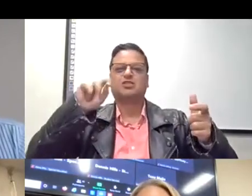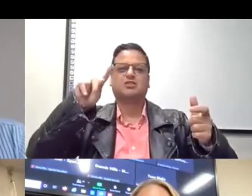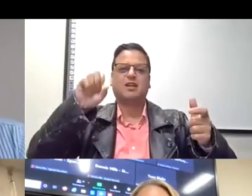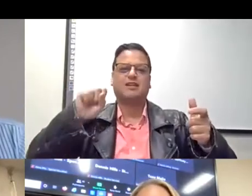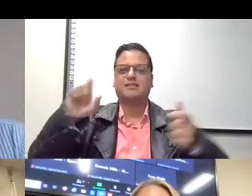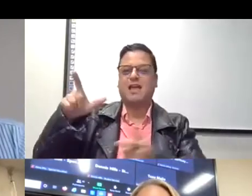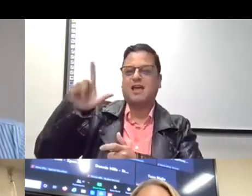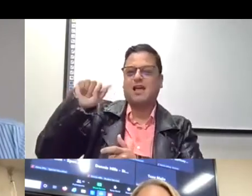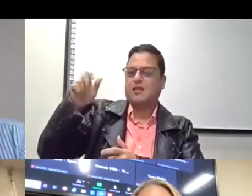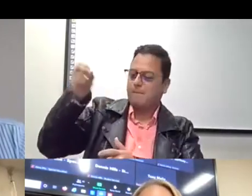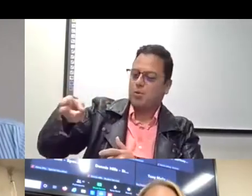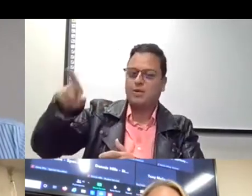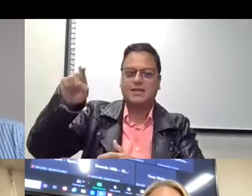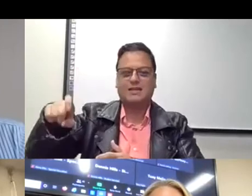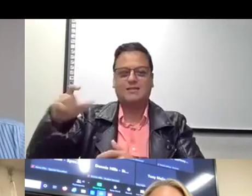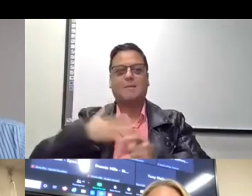So those are my comments.